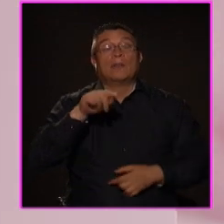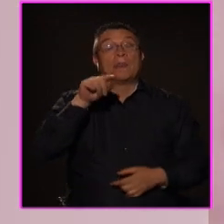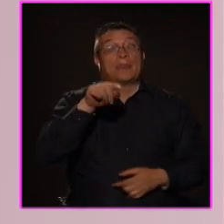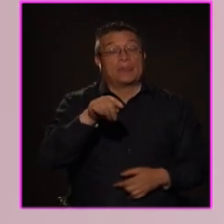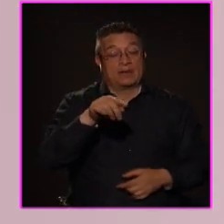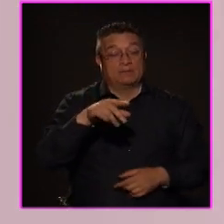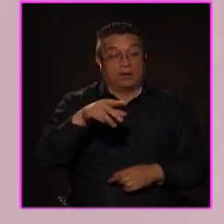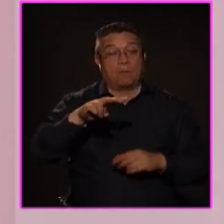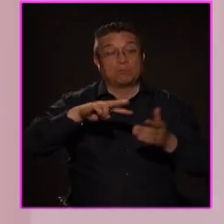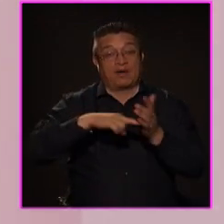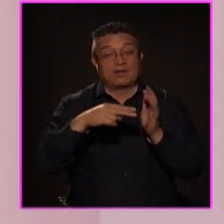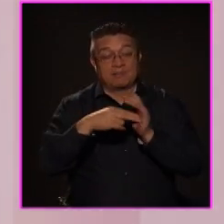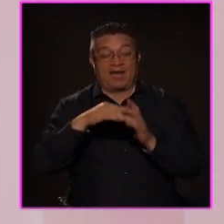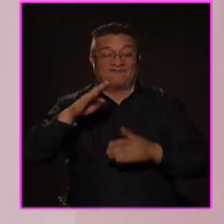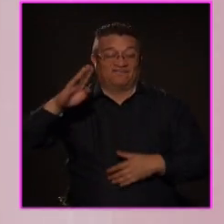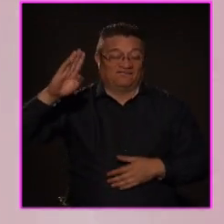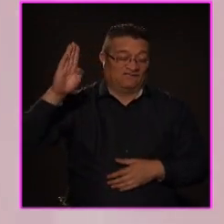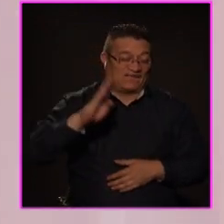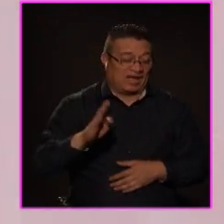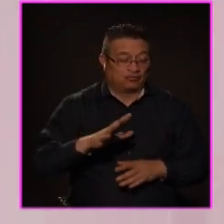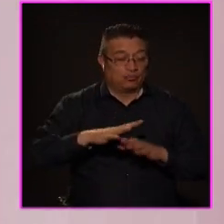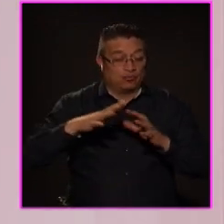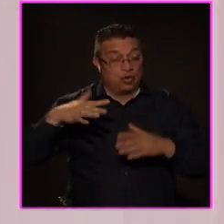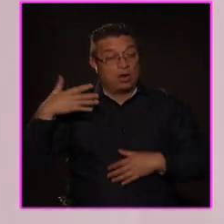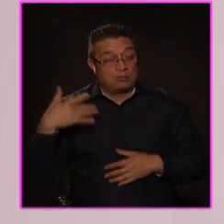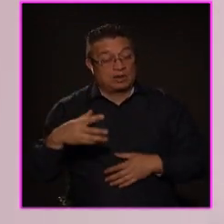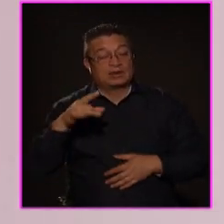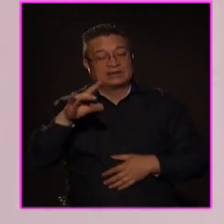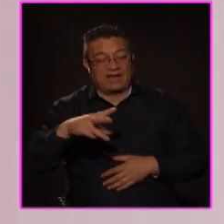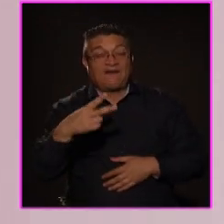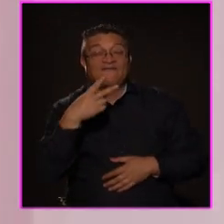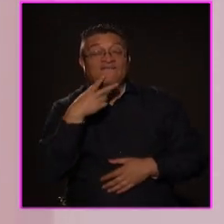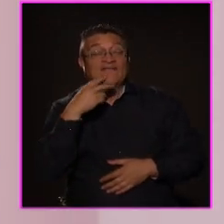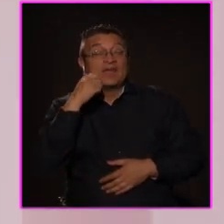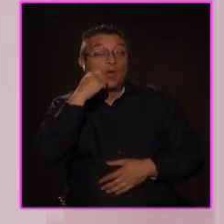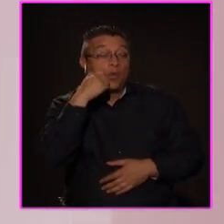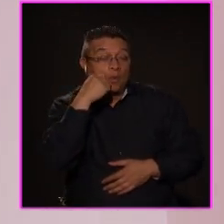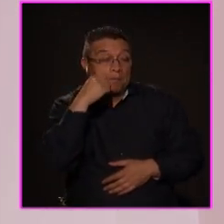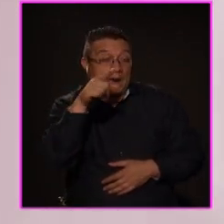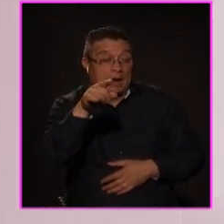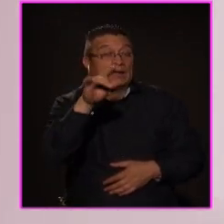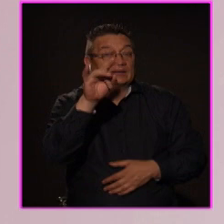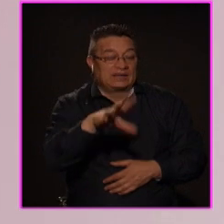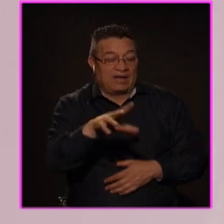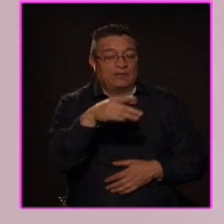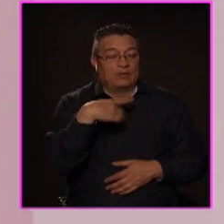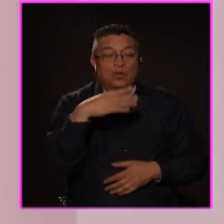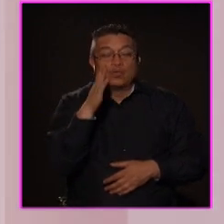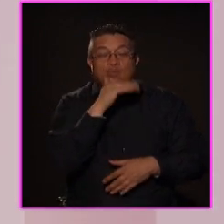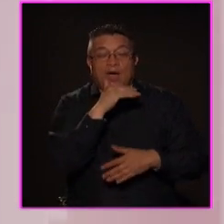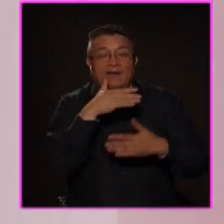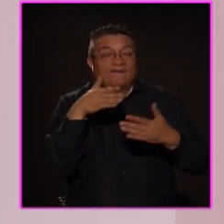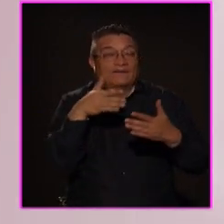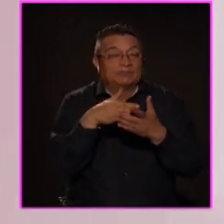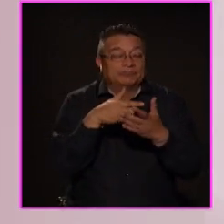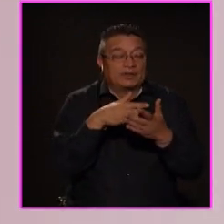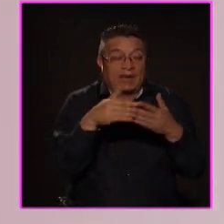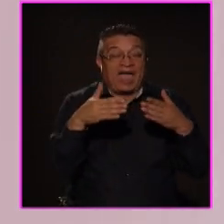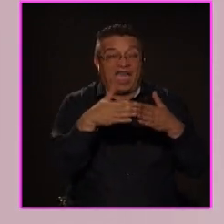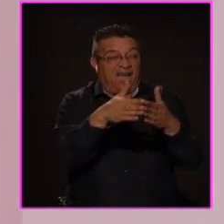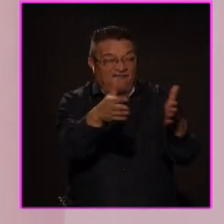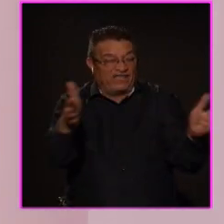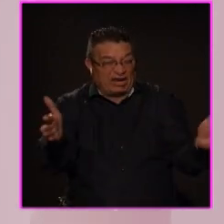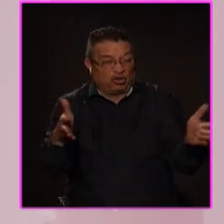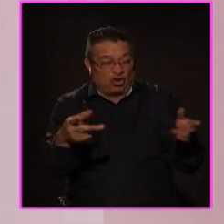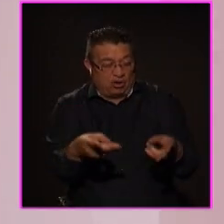because, as you know, human life is open-ended, right? Human life